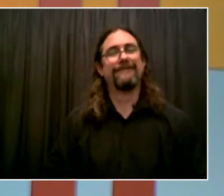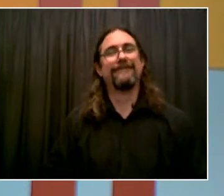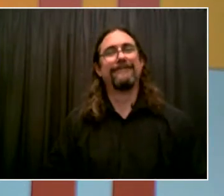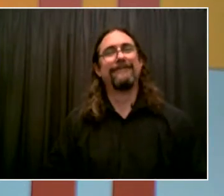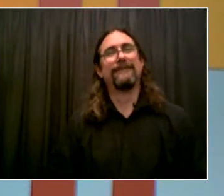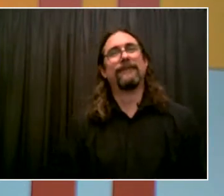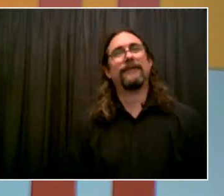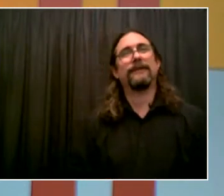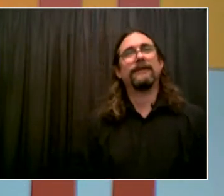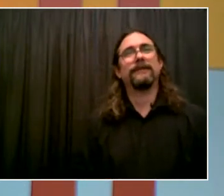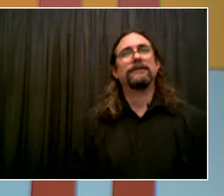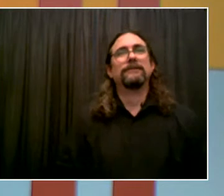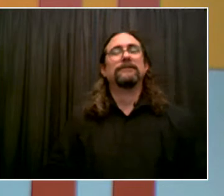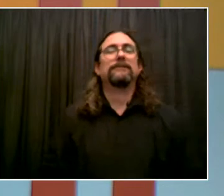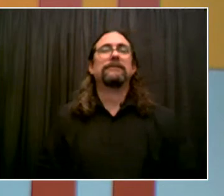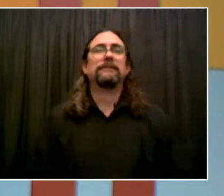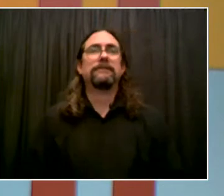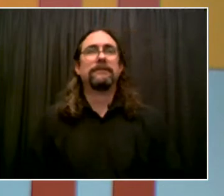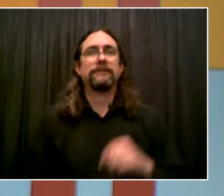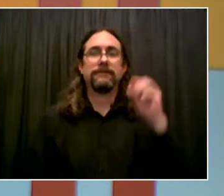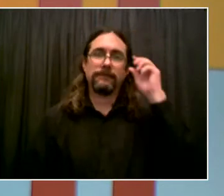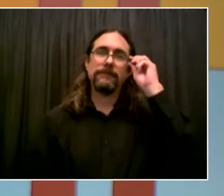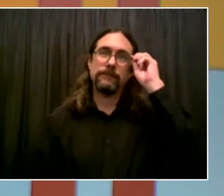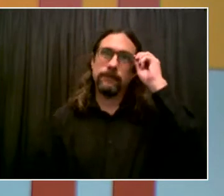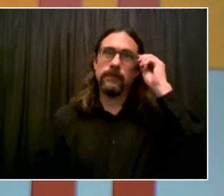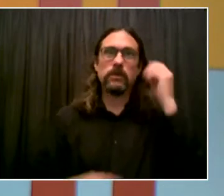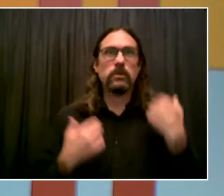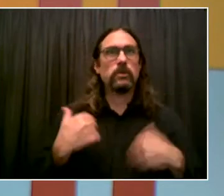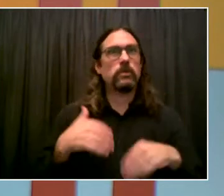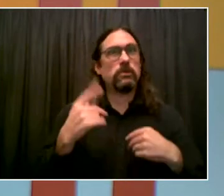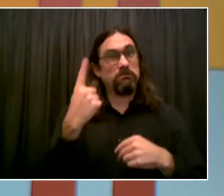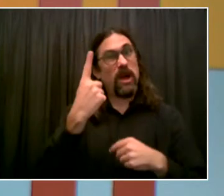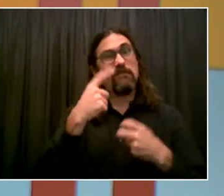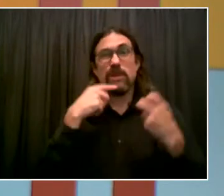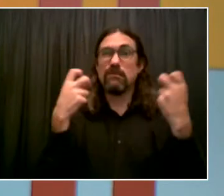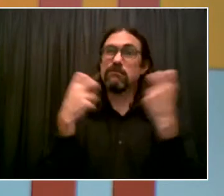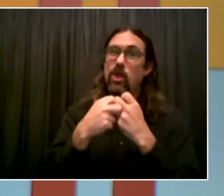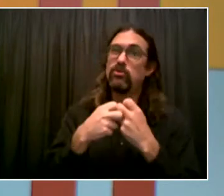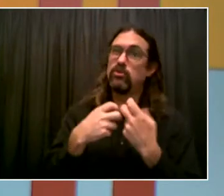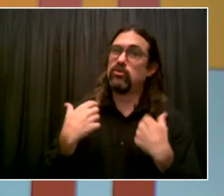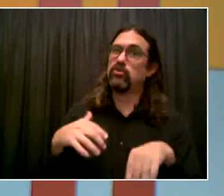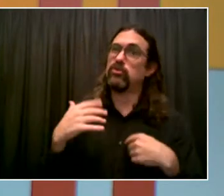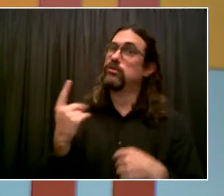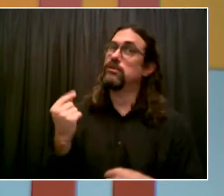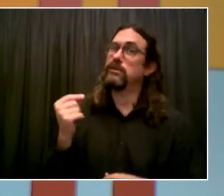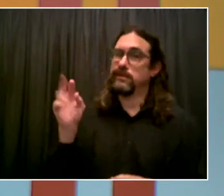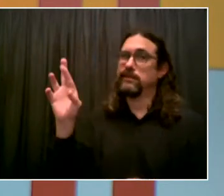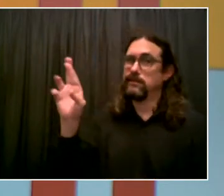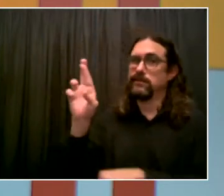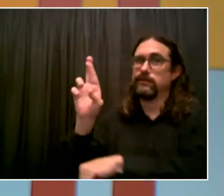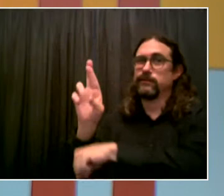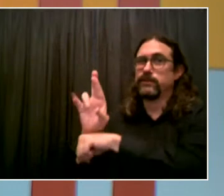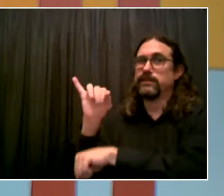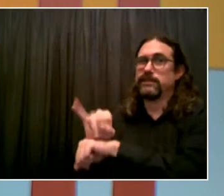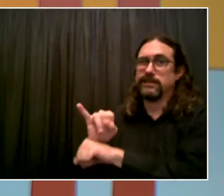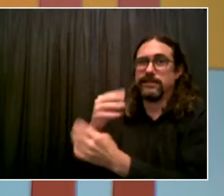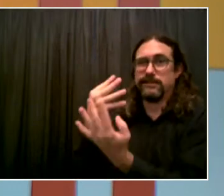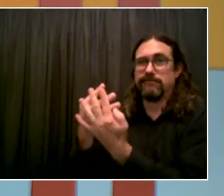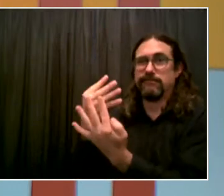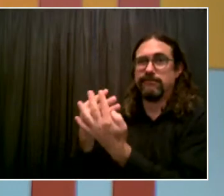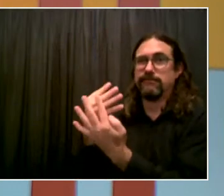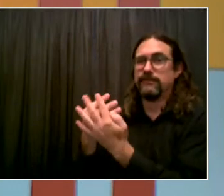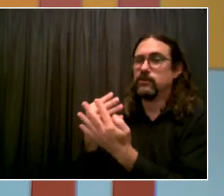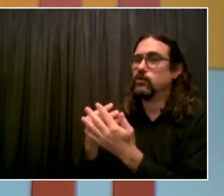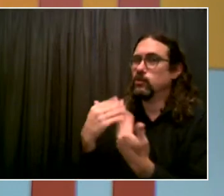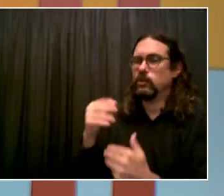real challenge on Rikers Island. A lot has been done in the last few weeks to address this. Most importantly, on Friday, a major step